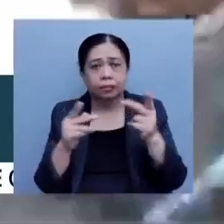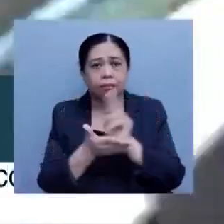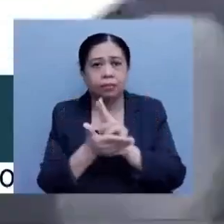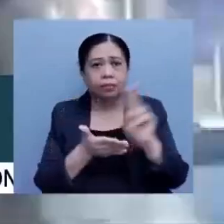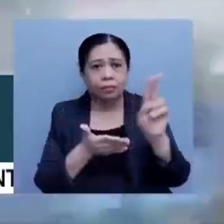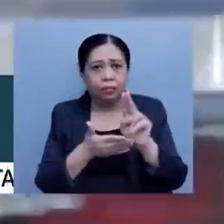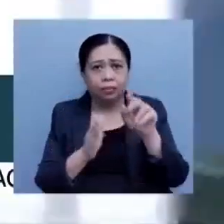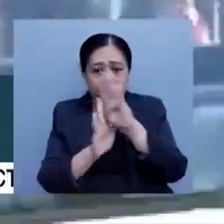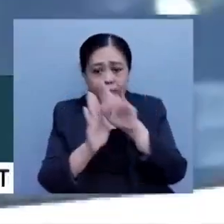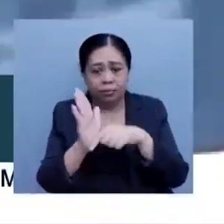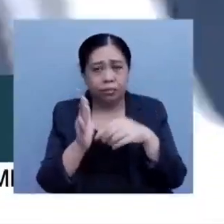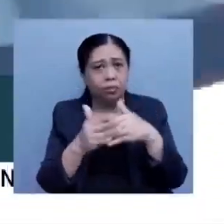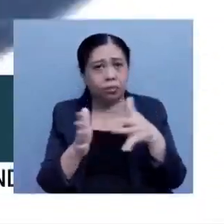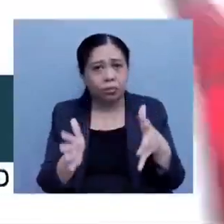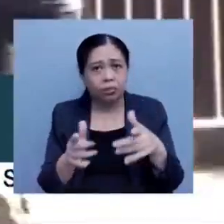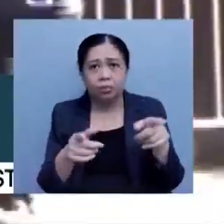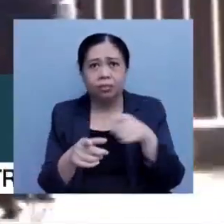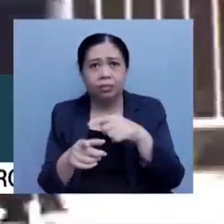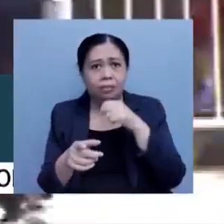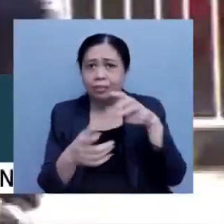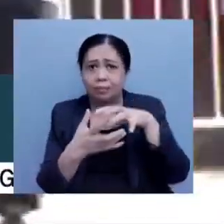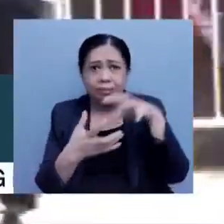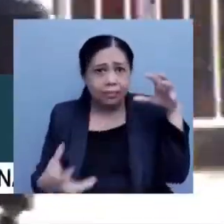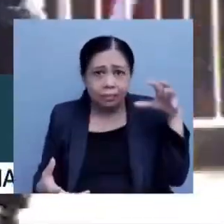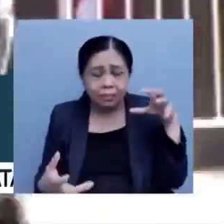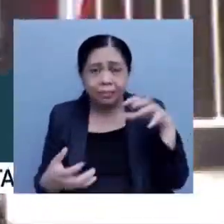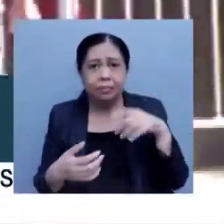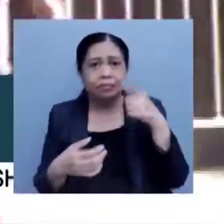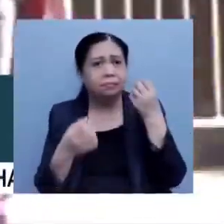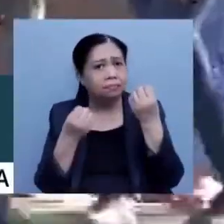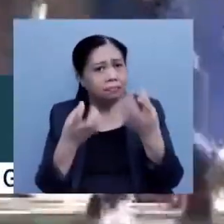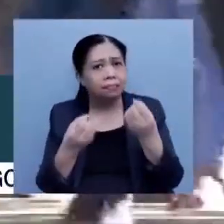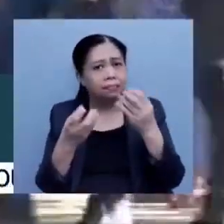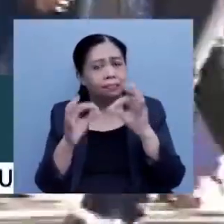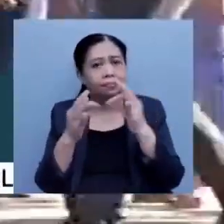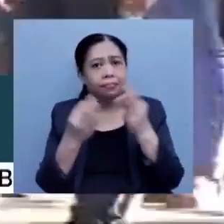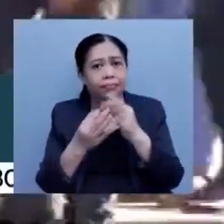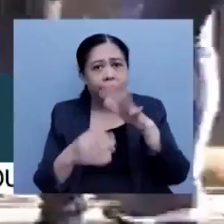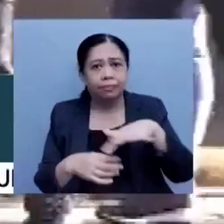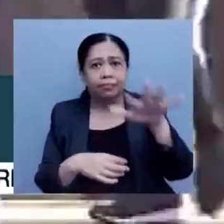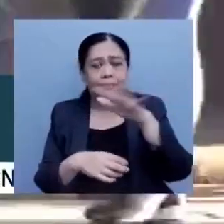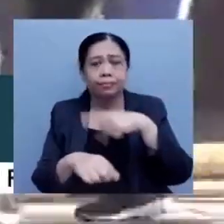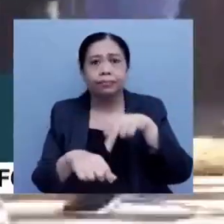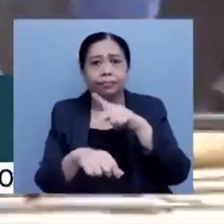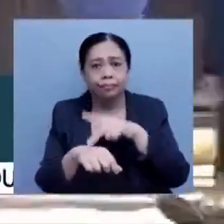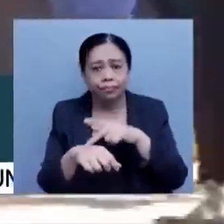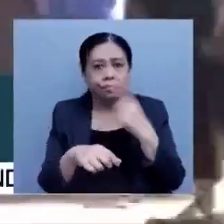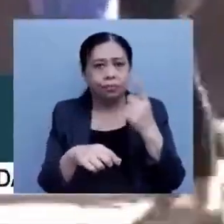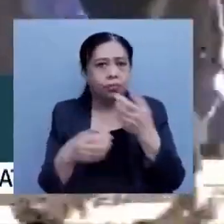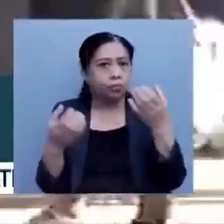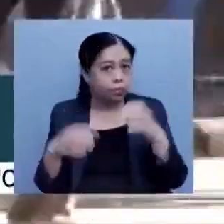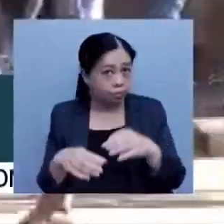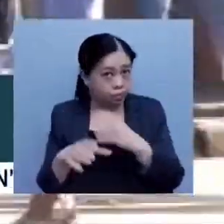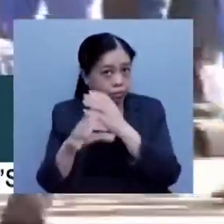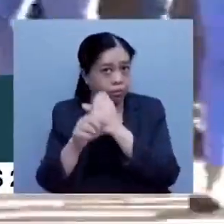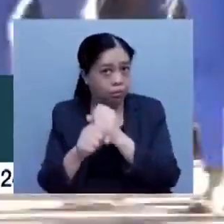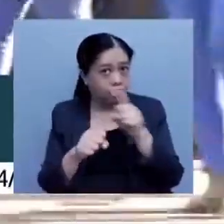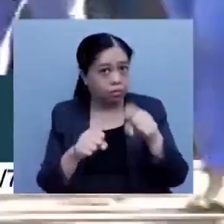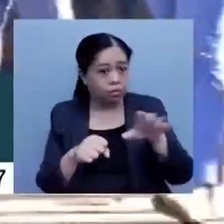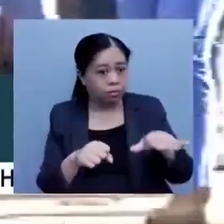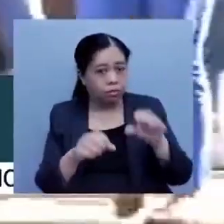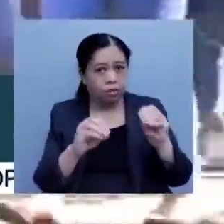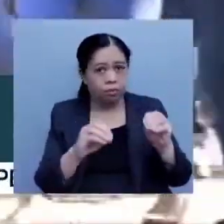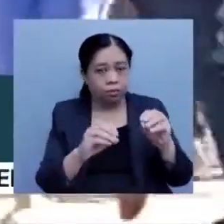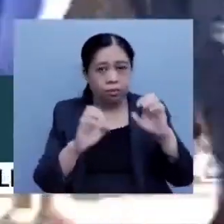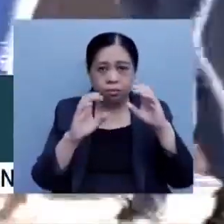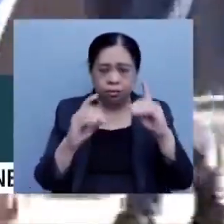of the students is that they're not rich. And for many families all over the country, the only chance to get your child educated, and